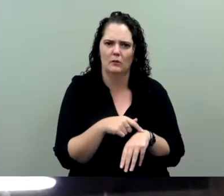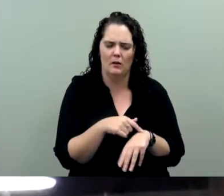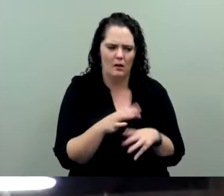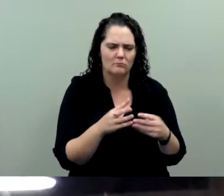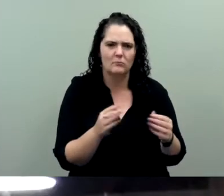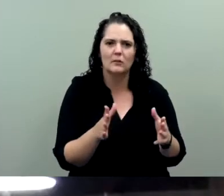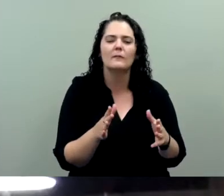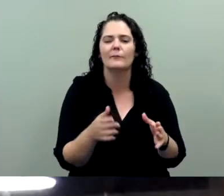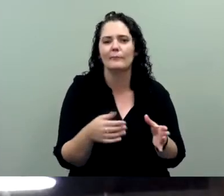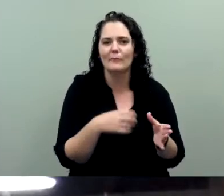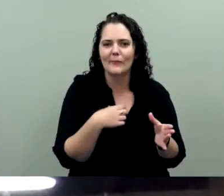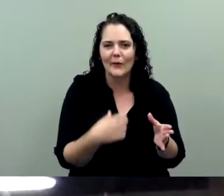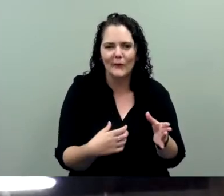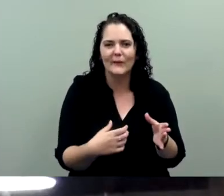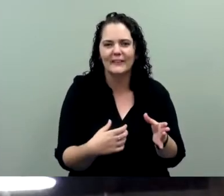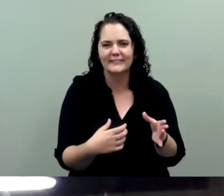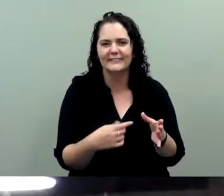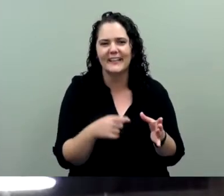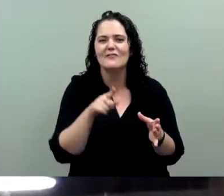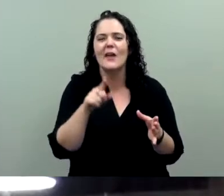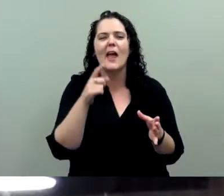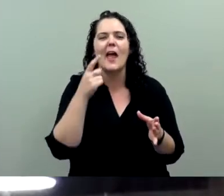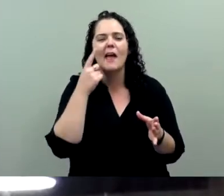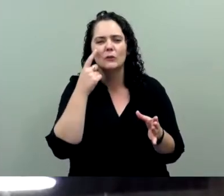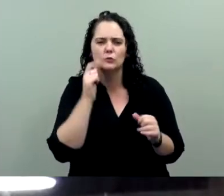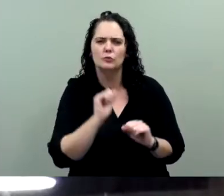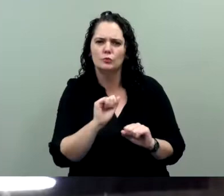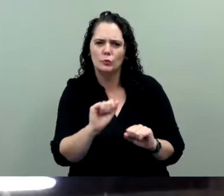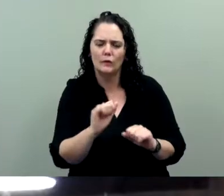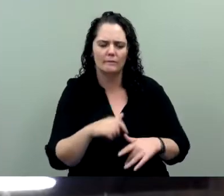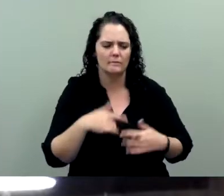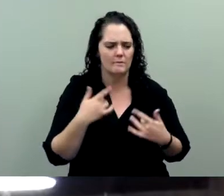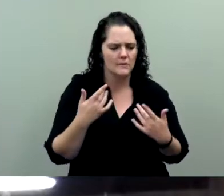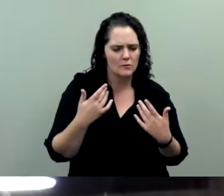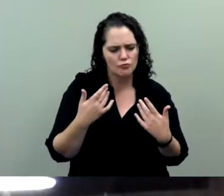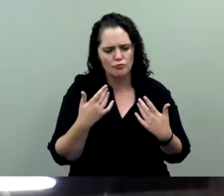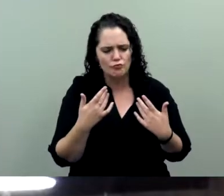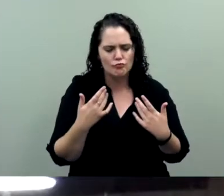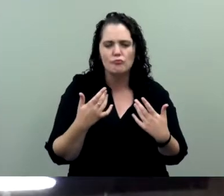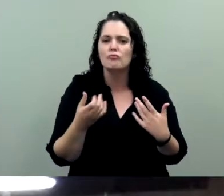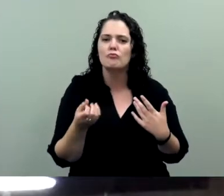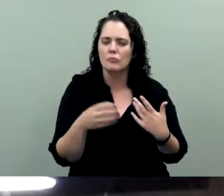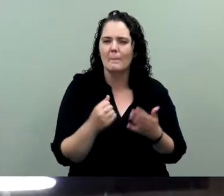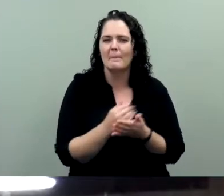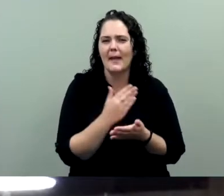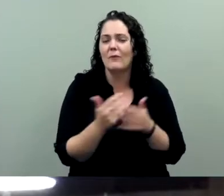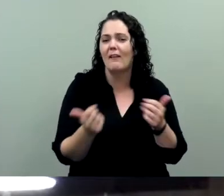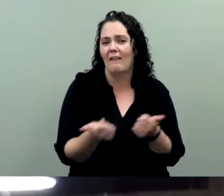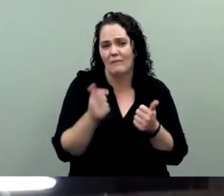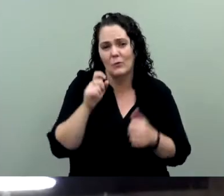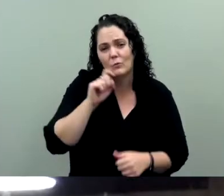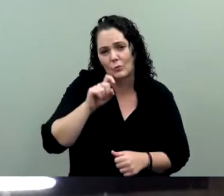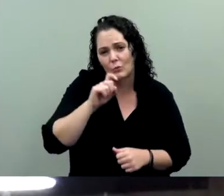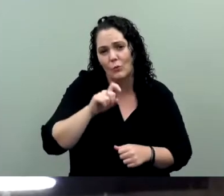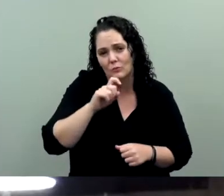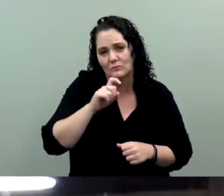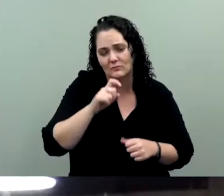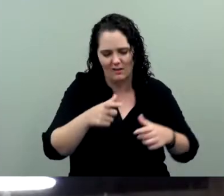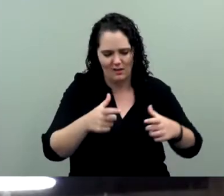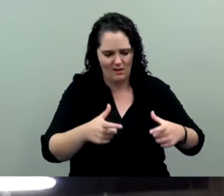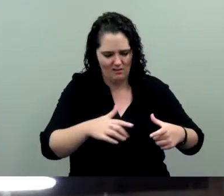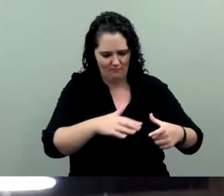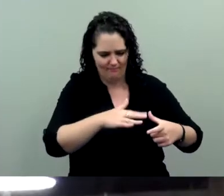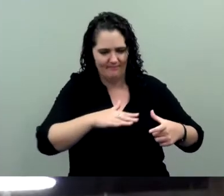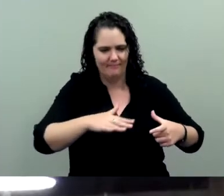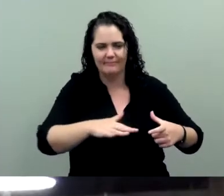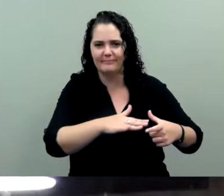sense of how much water you need to add to make sure that there's a good bit covering the bottom of your pan and that those bits of avocado pit